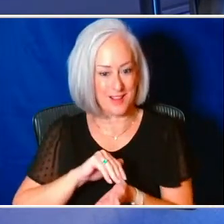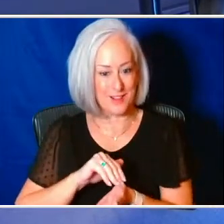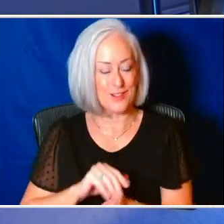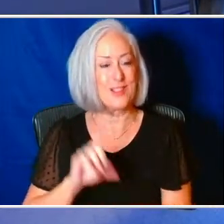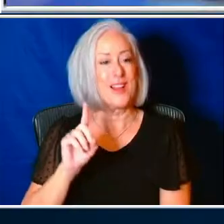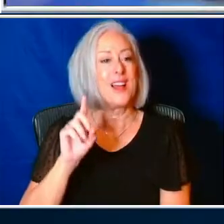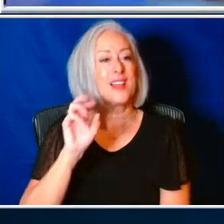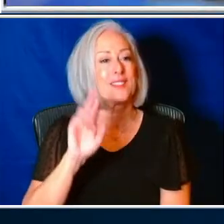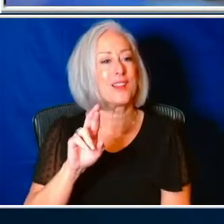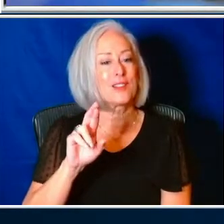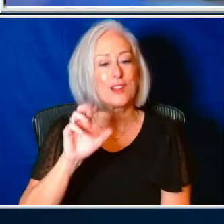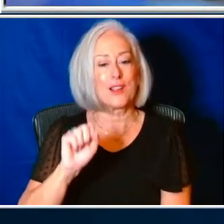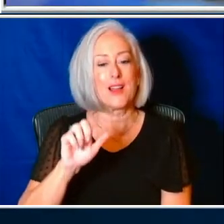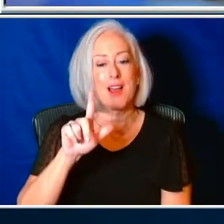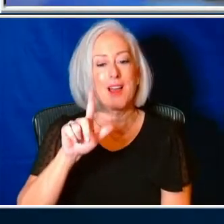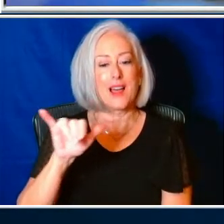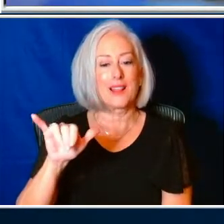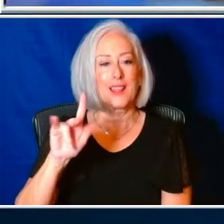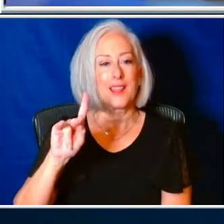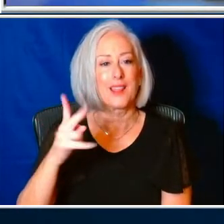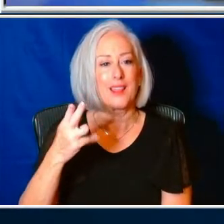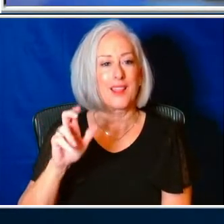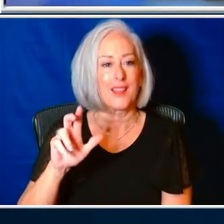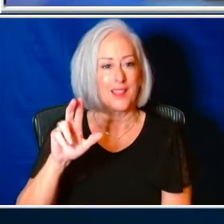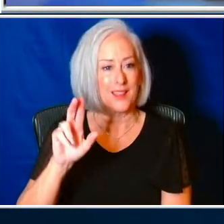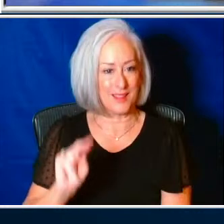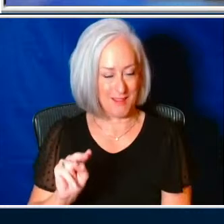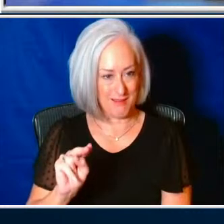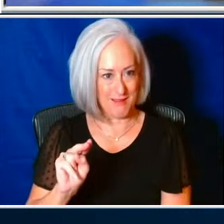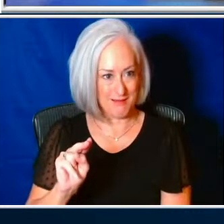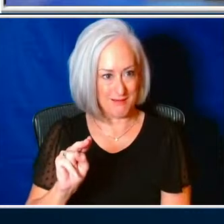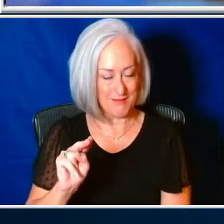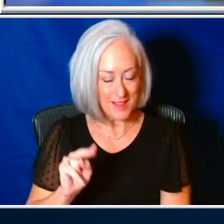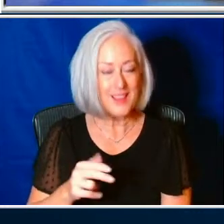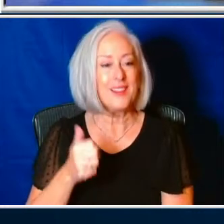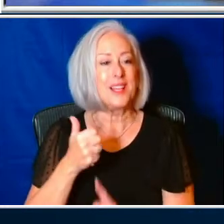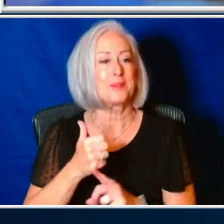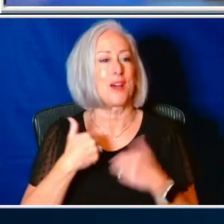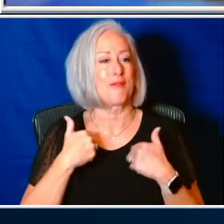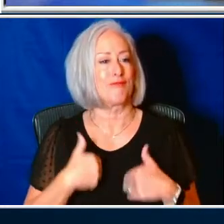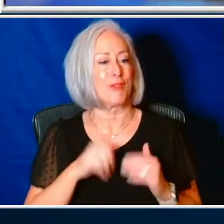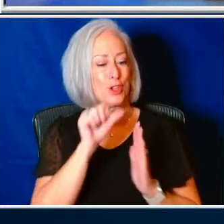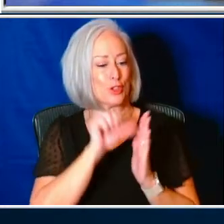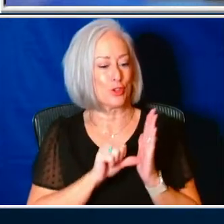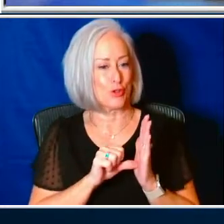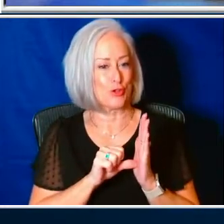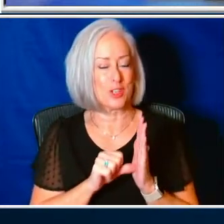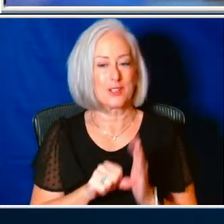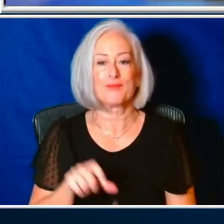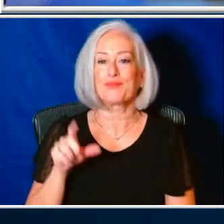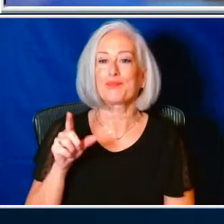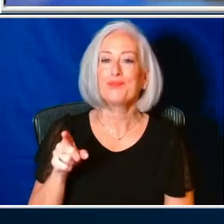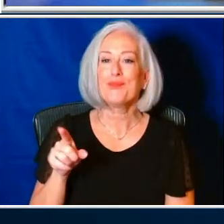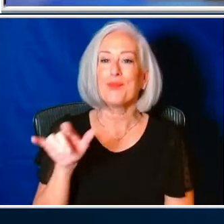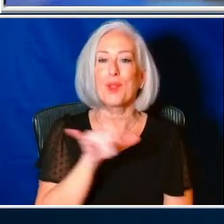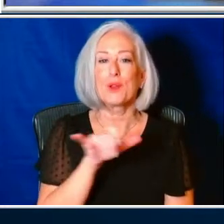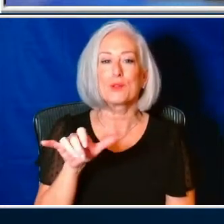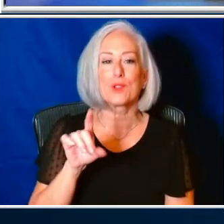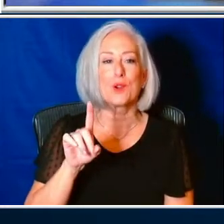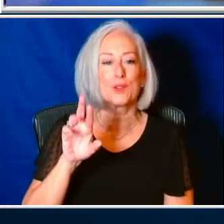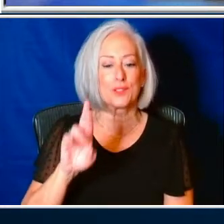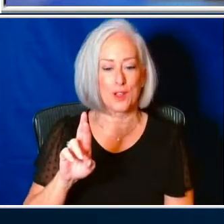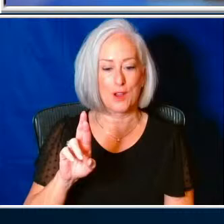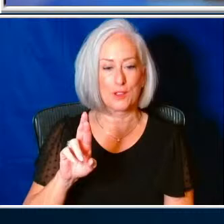surgeon. And joining us remotely is Heather Fielding Gebhardt, who has signed up for this long-term study of the so-called